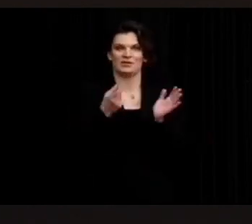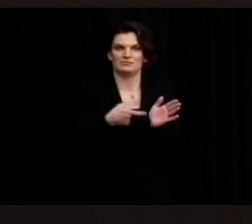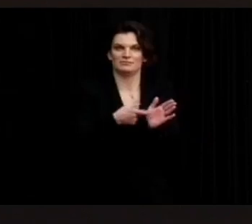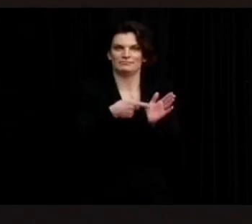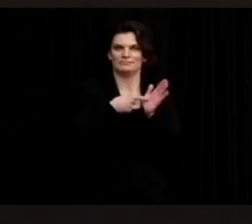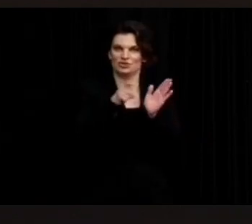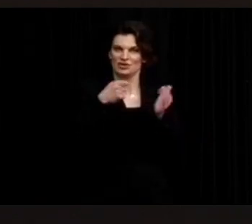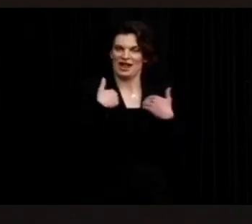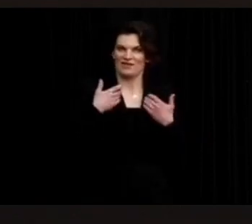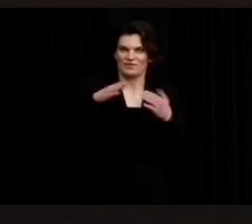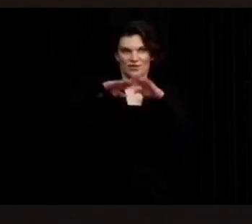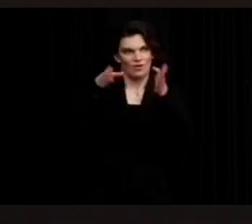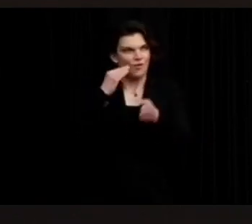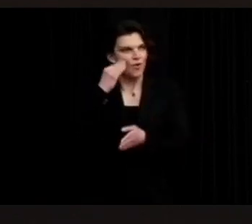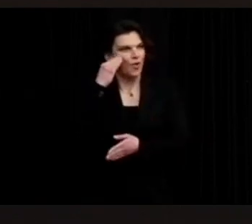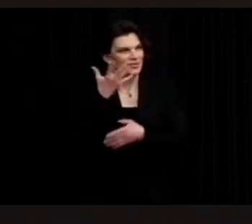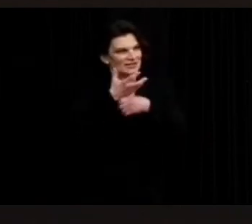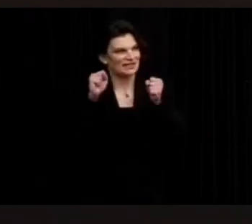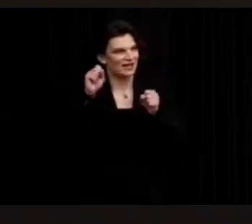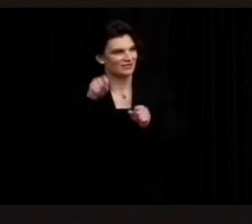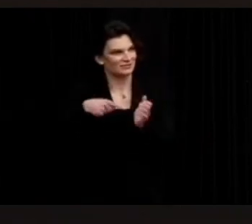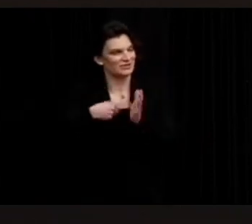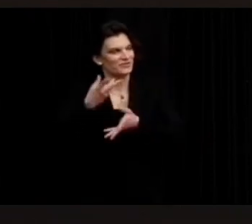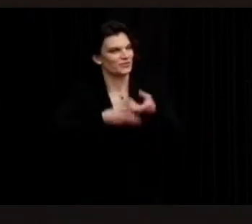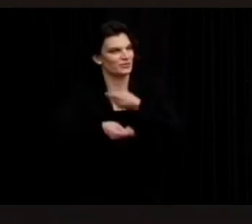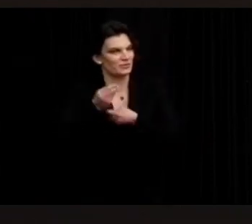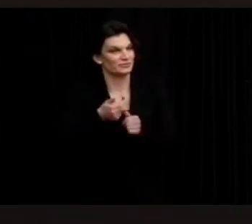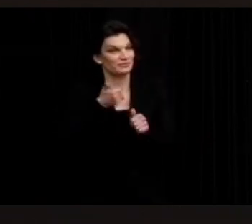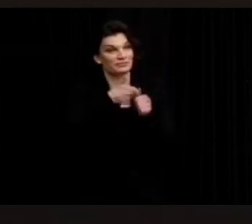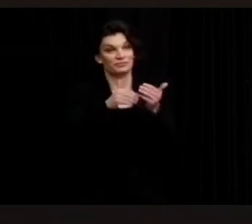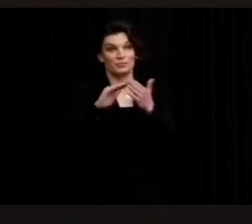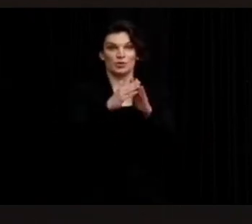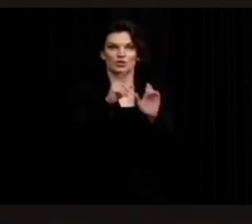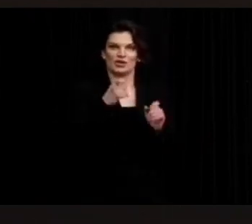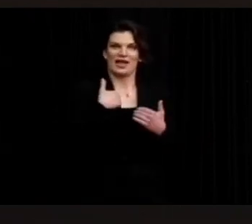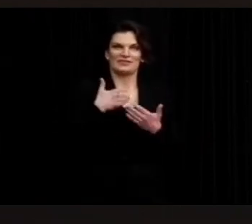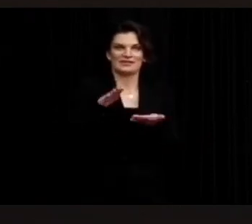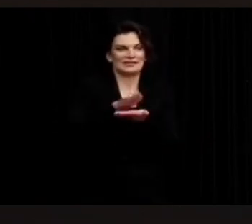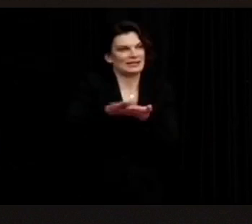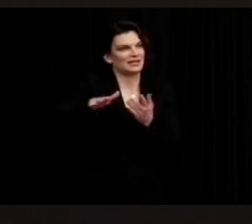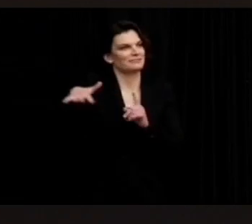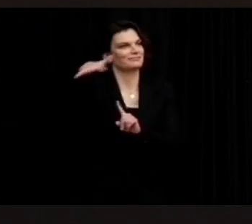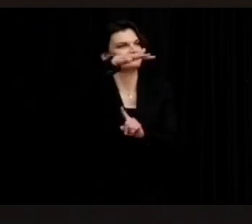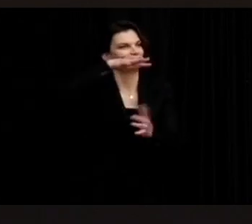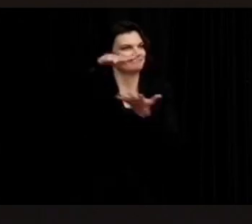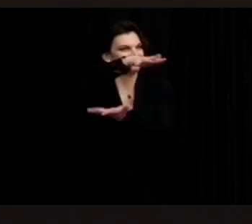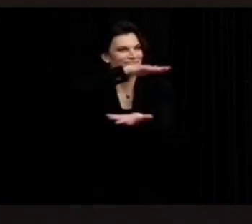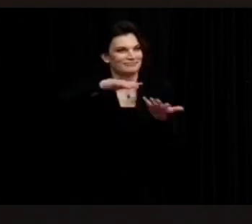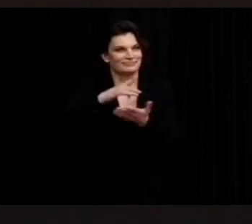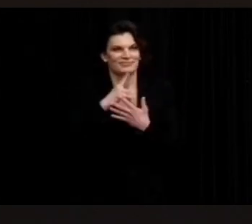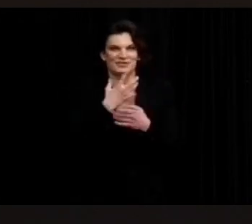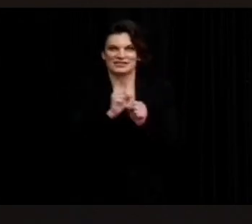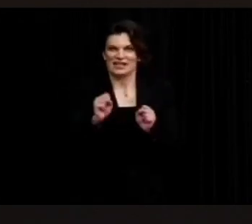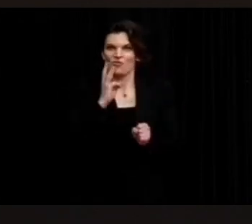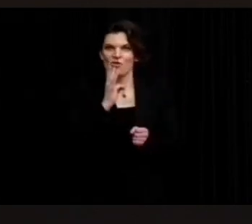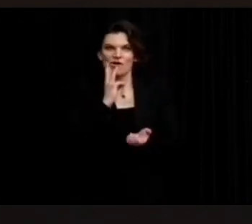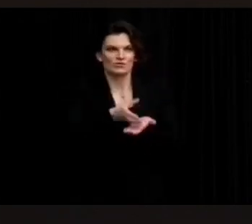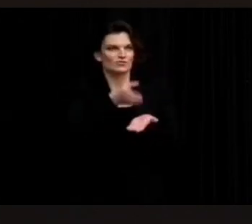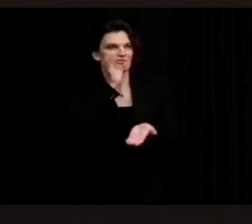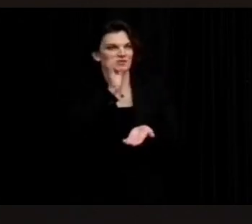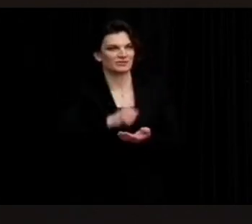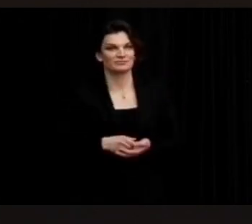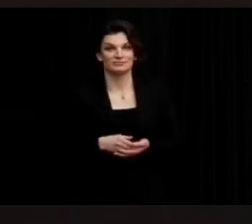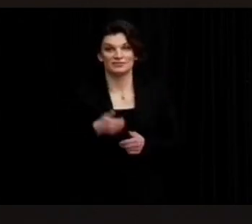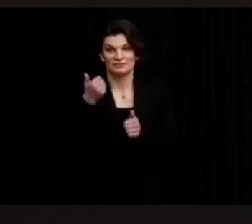call home. Every community must have clean air to breathe and safe water to drink. And every Michigander deserves